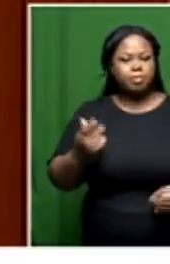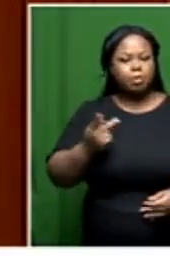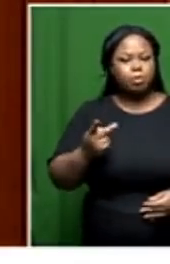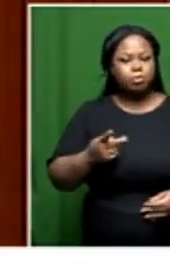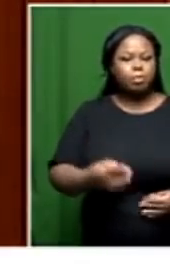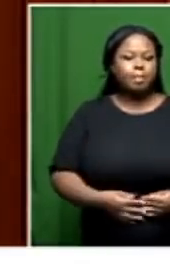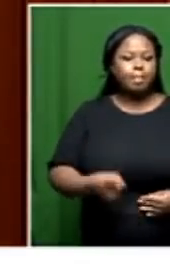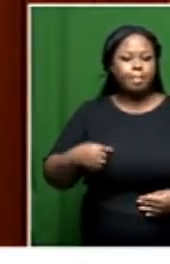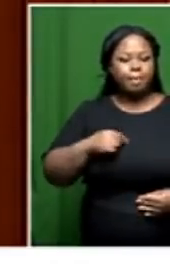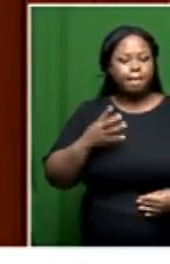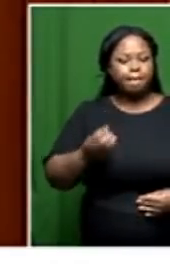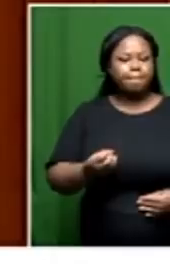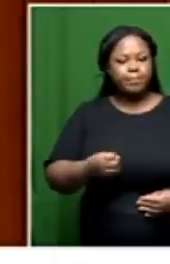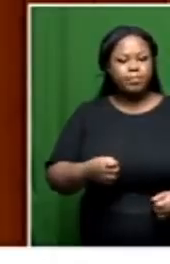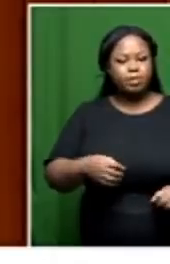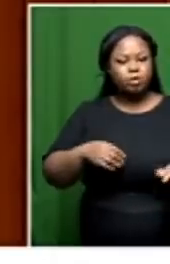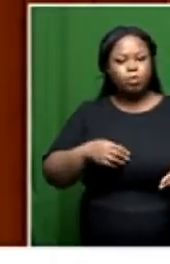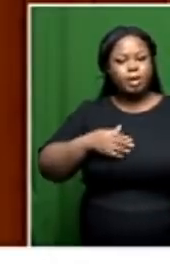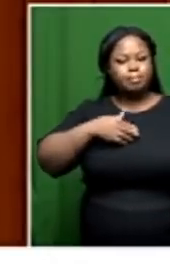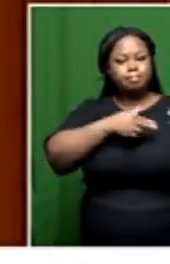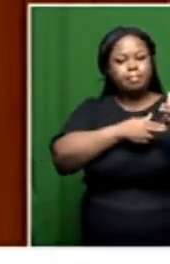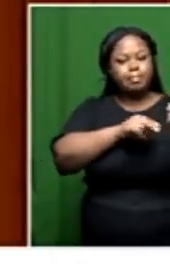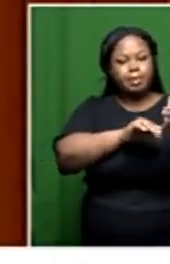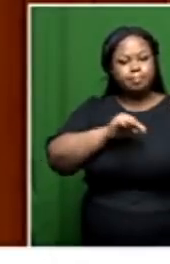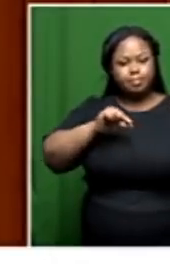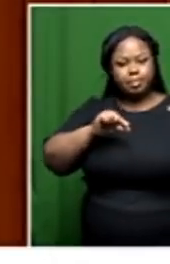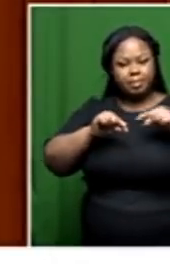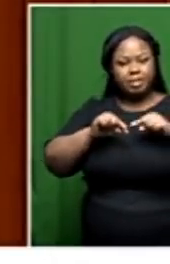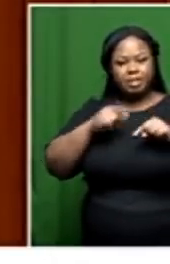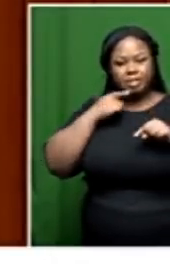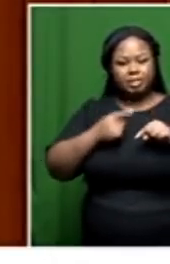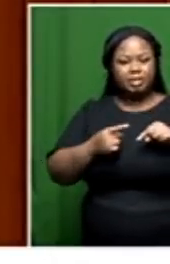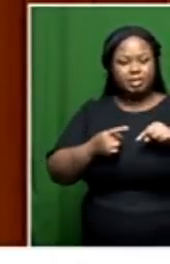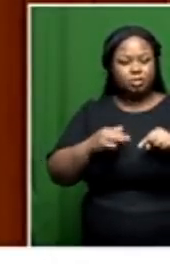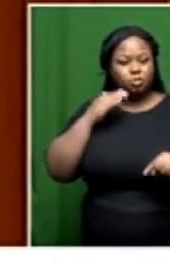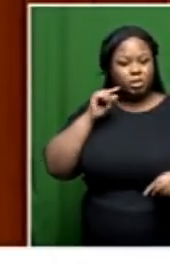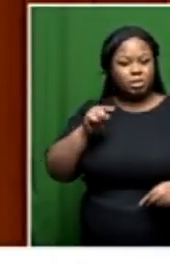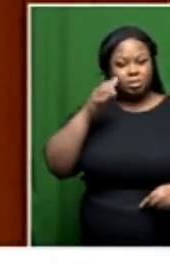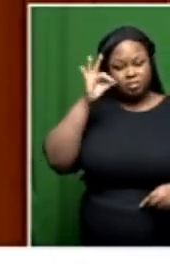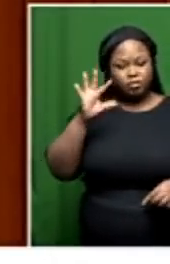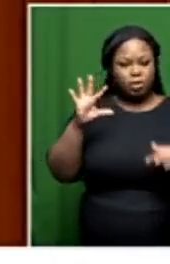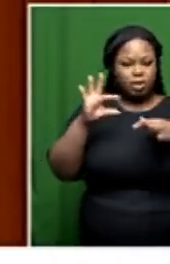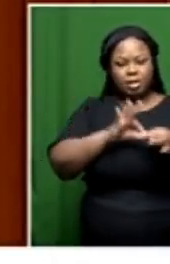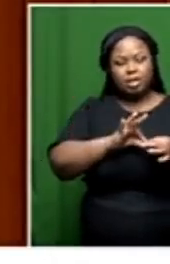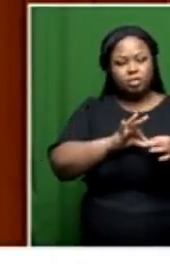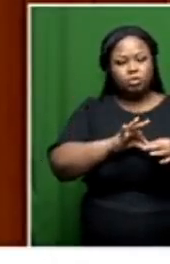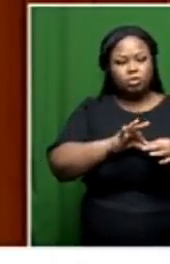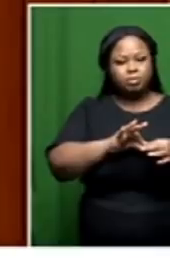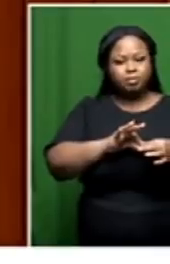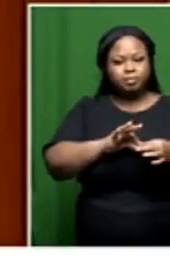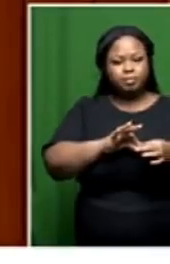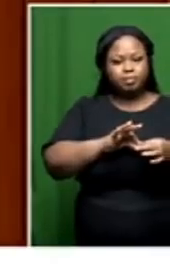also had that one bullet fragment that was found, which is alleged to have come, or the state wants to link to that